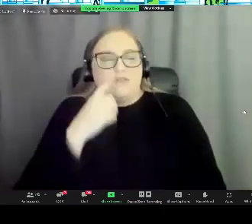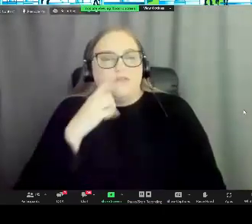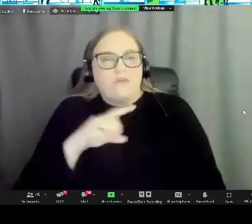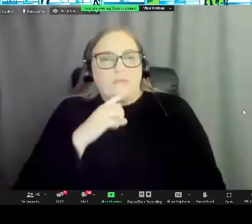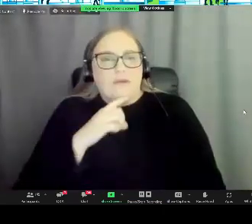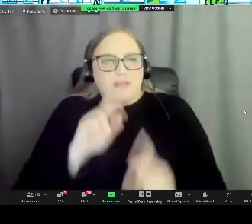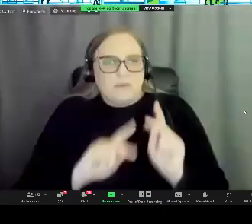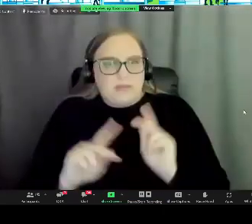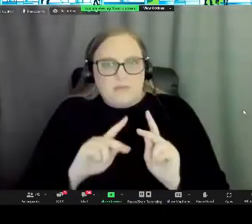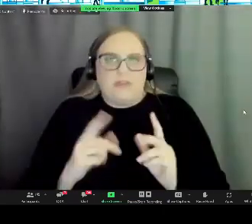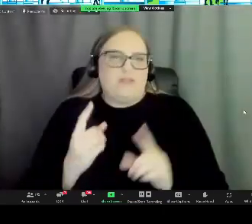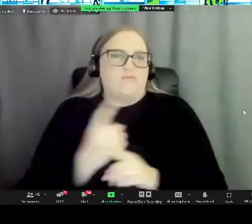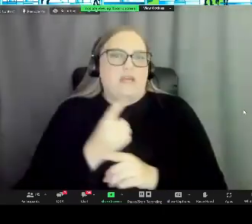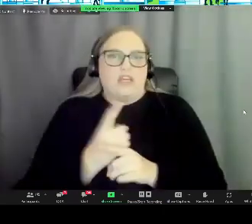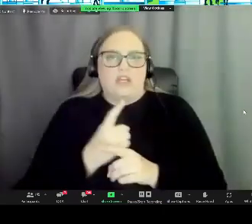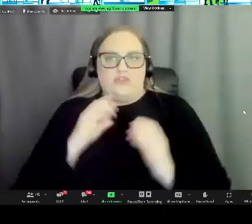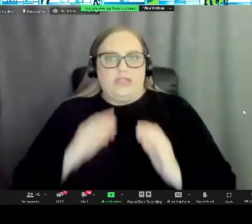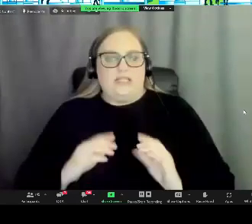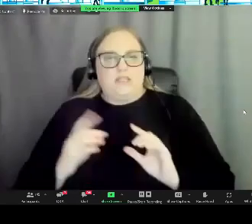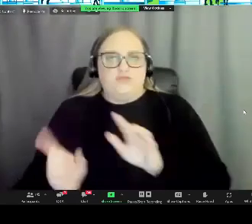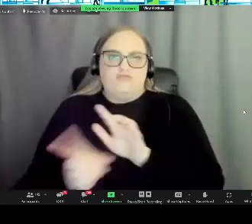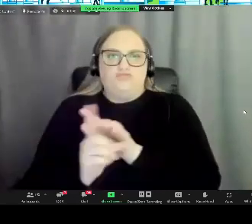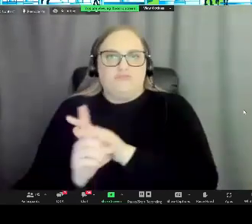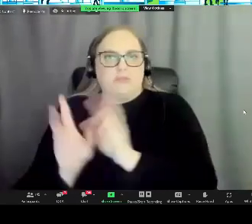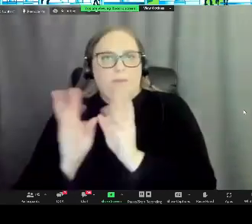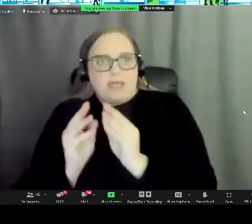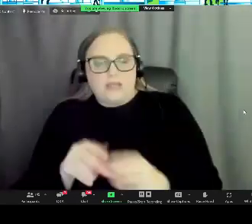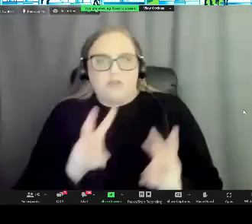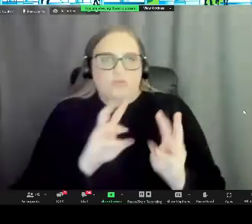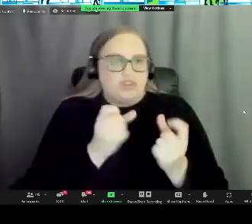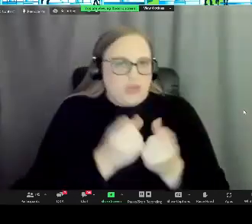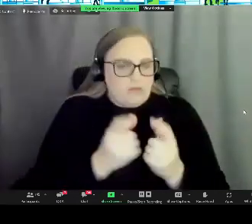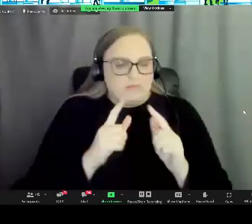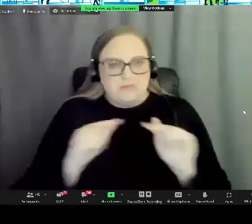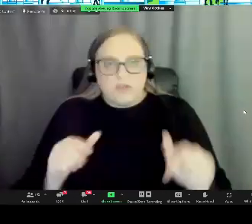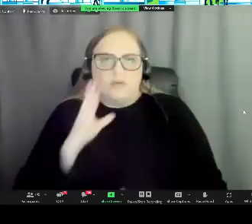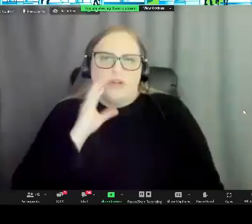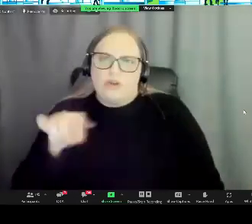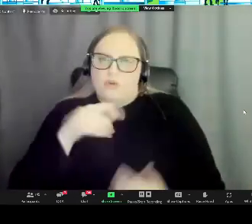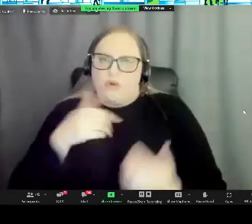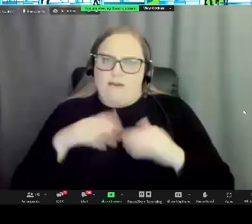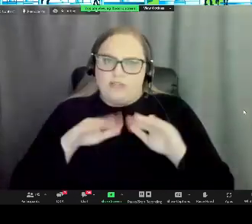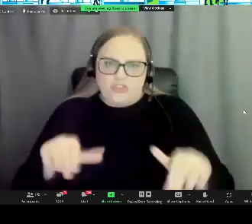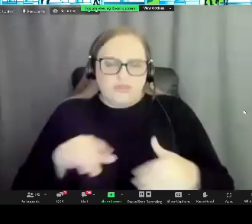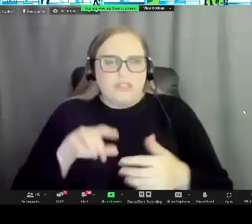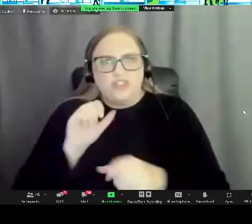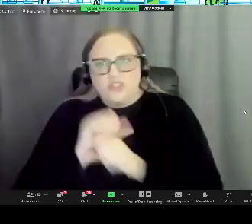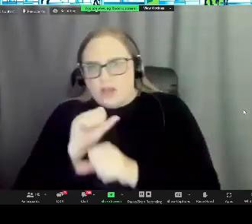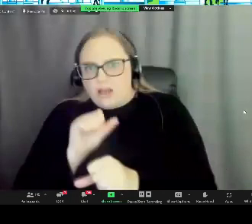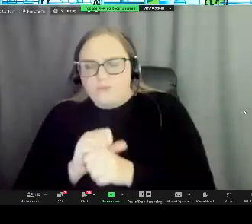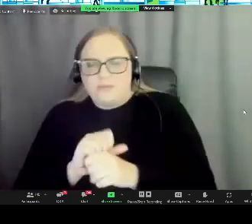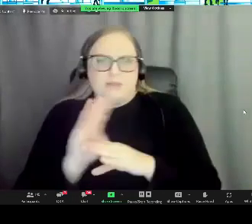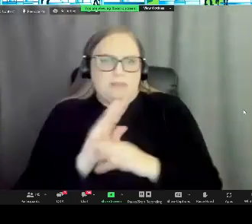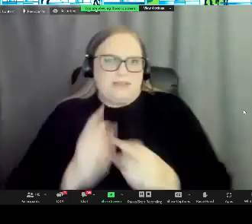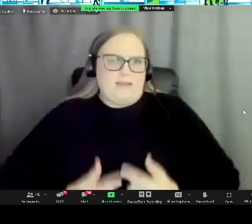people, regular citizens, to show up at meetings and workshops. We know people have children, they have jobs, they have busy lives. There's other